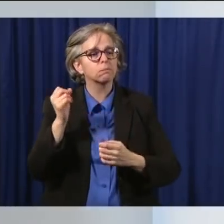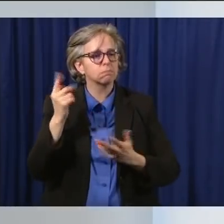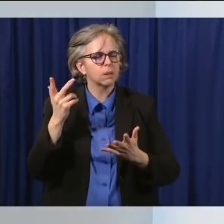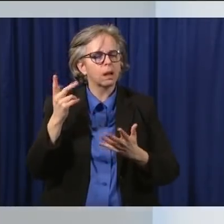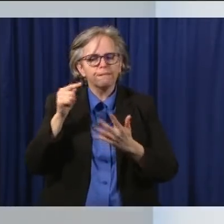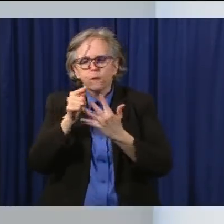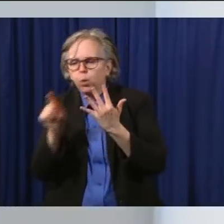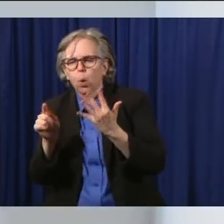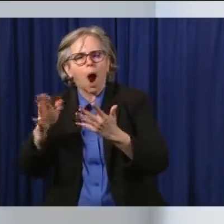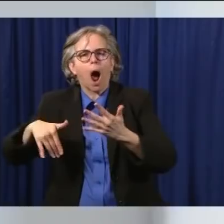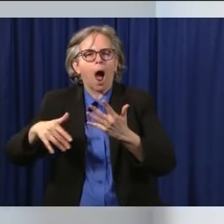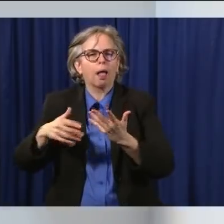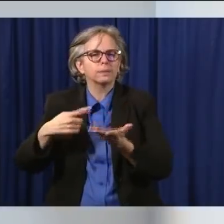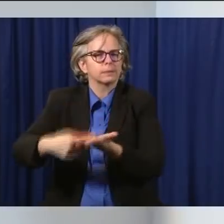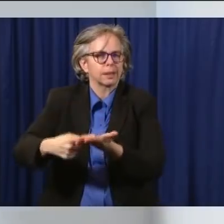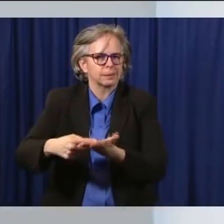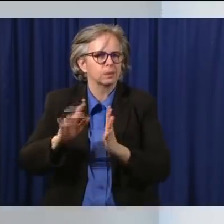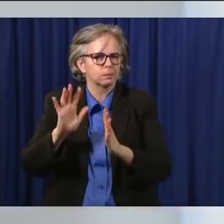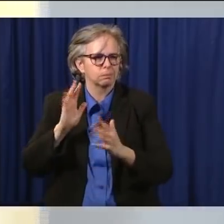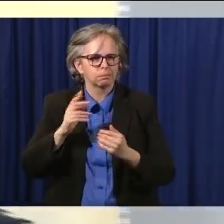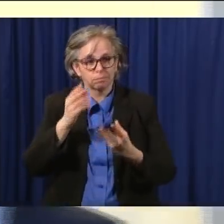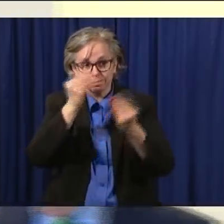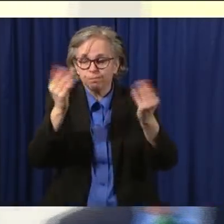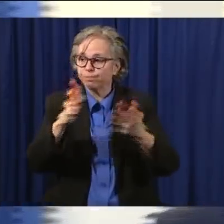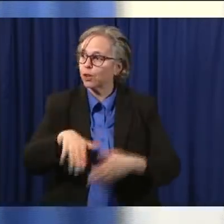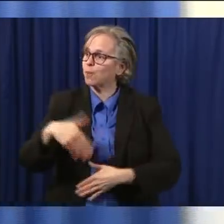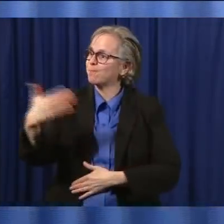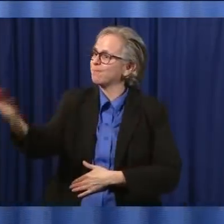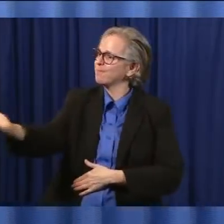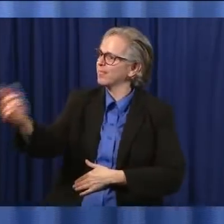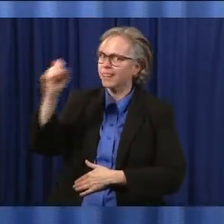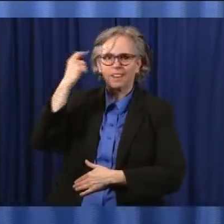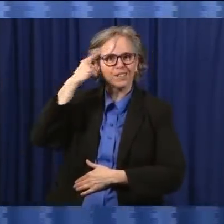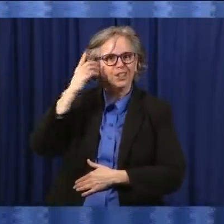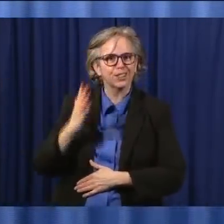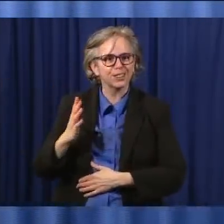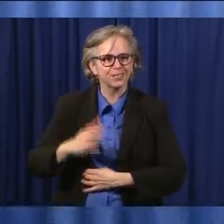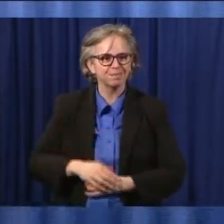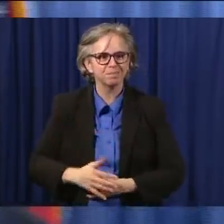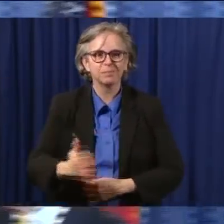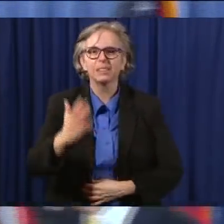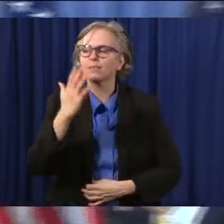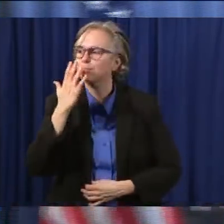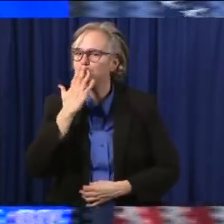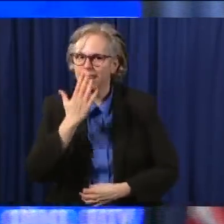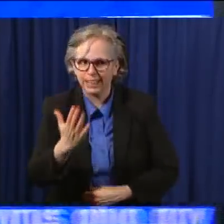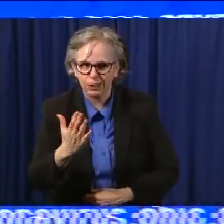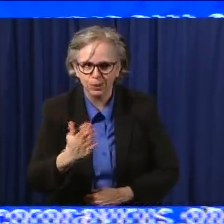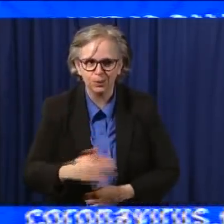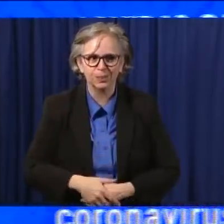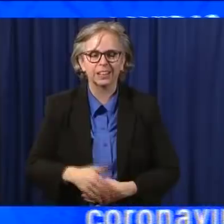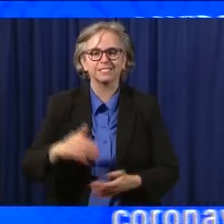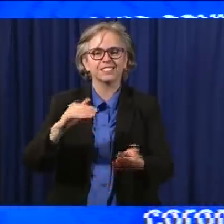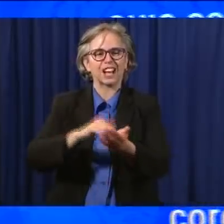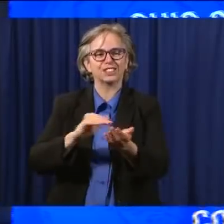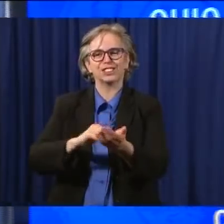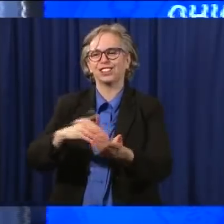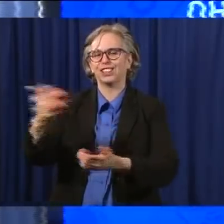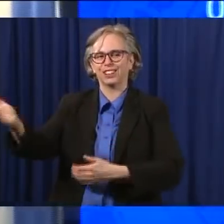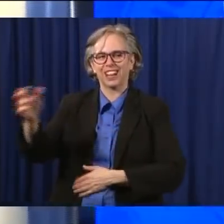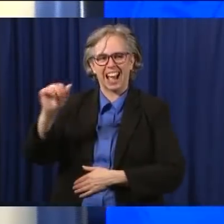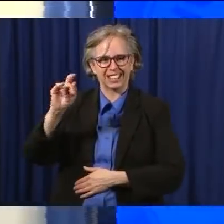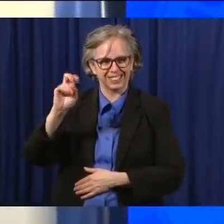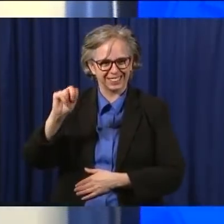through those. Governor? Lieutenant Governor, thank you very much. Dr. Acton. Thank you, Governor.